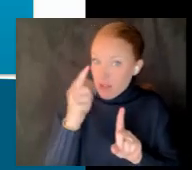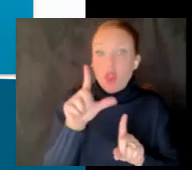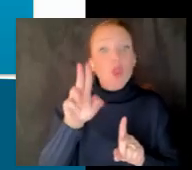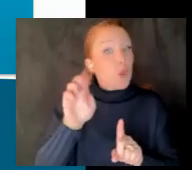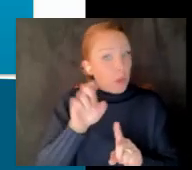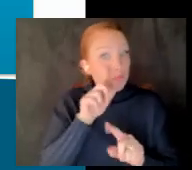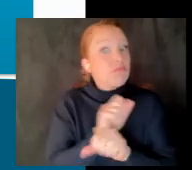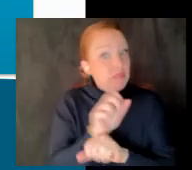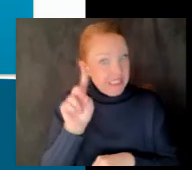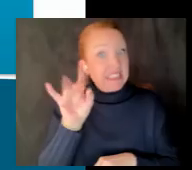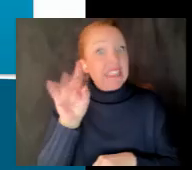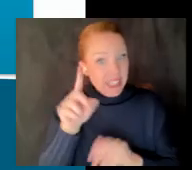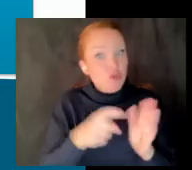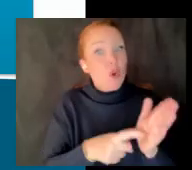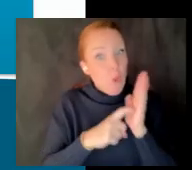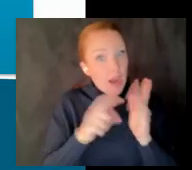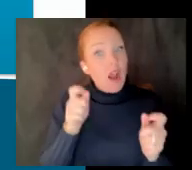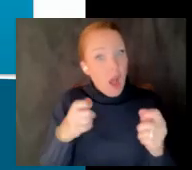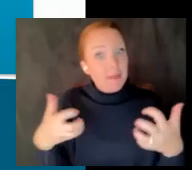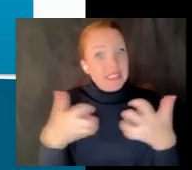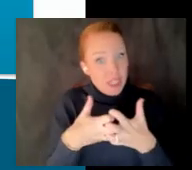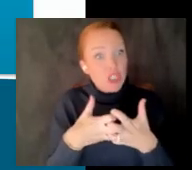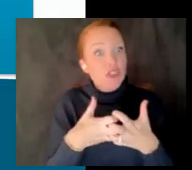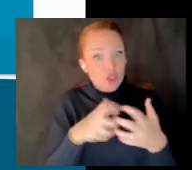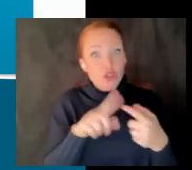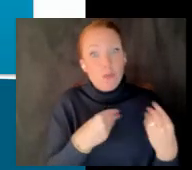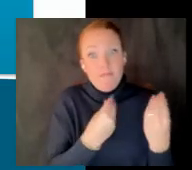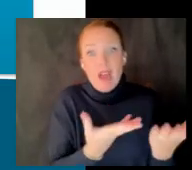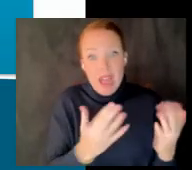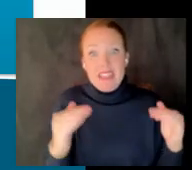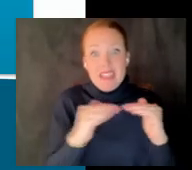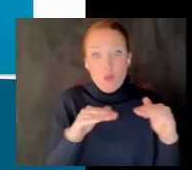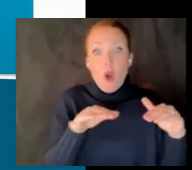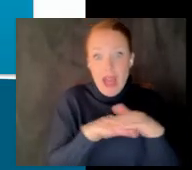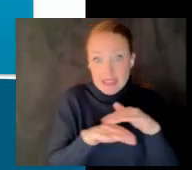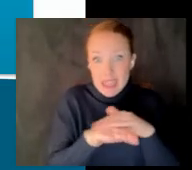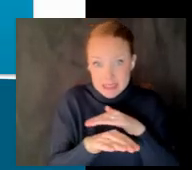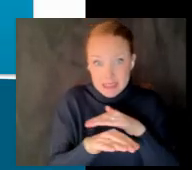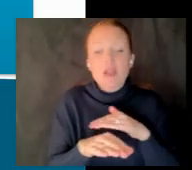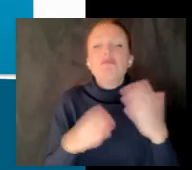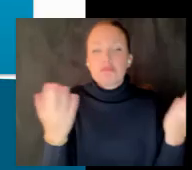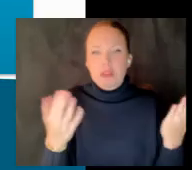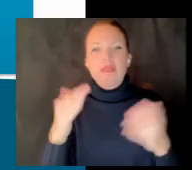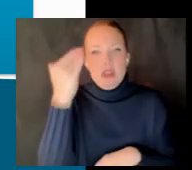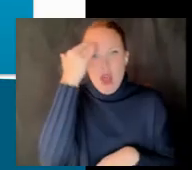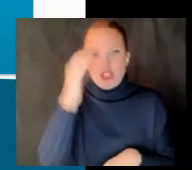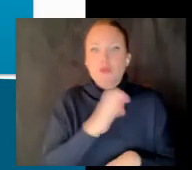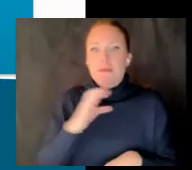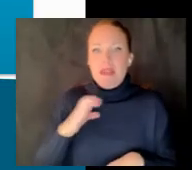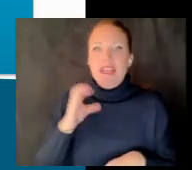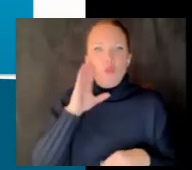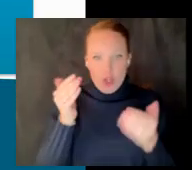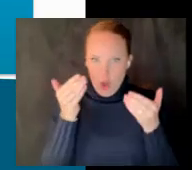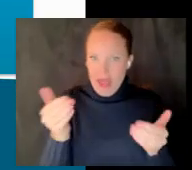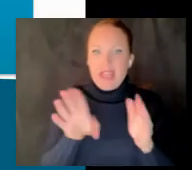require accommodations due to his diabetes to have equal access, the same as his non-disabled peers, the knowledgeable committee would write a